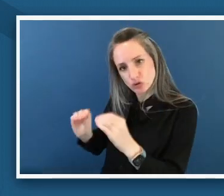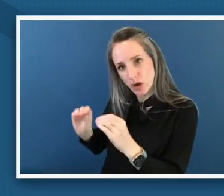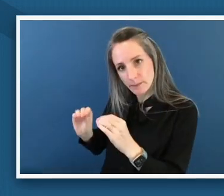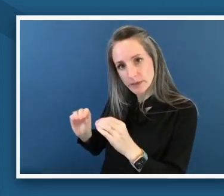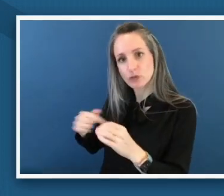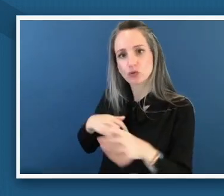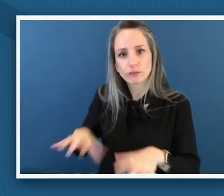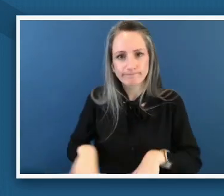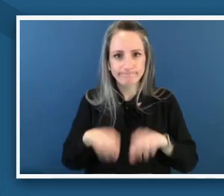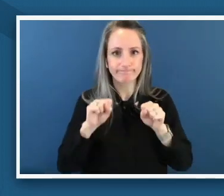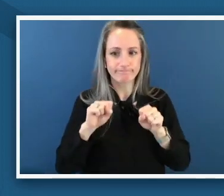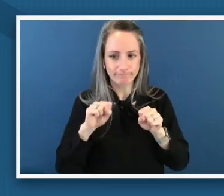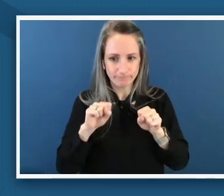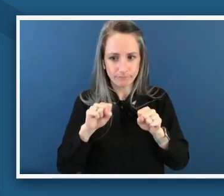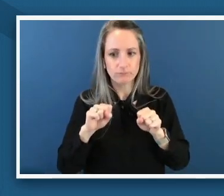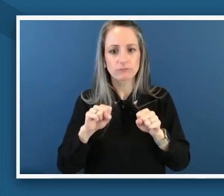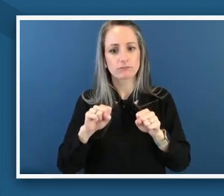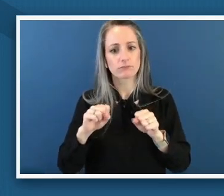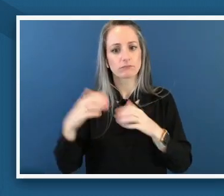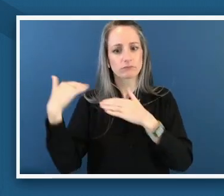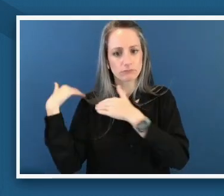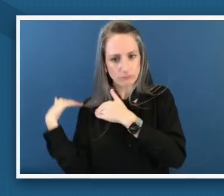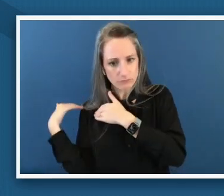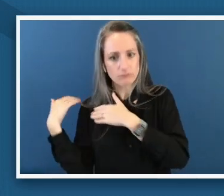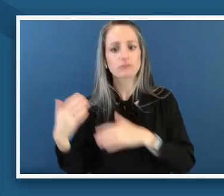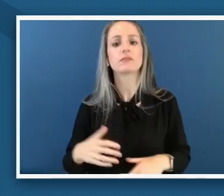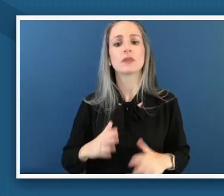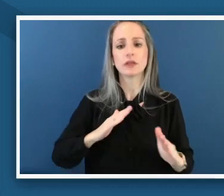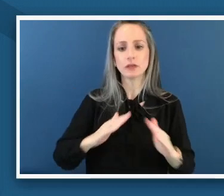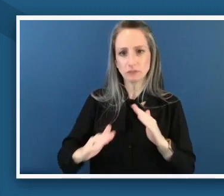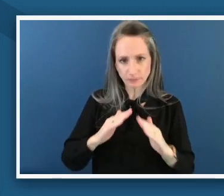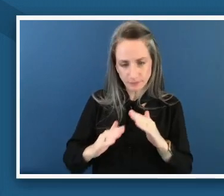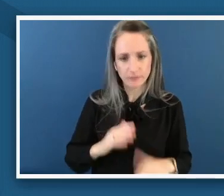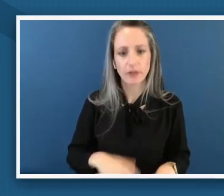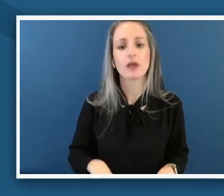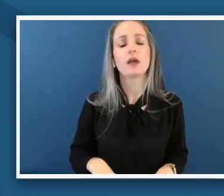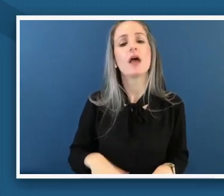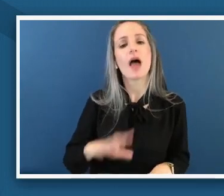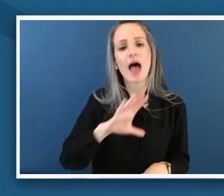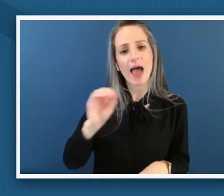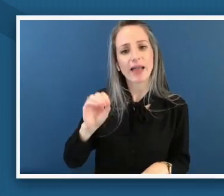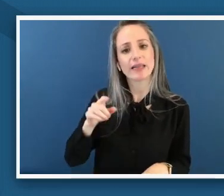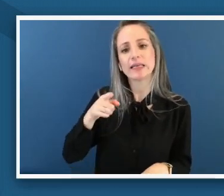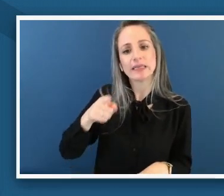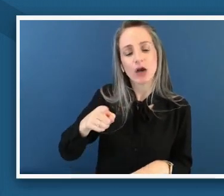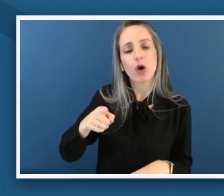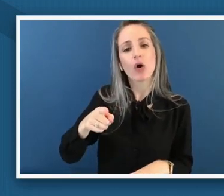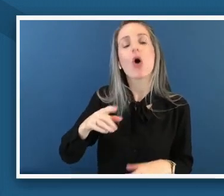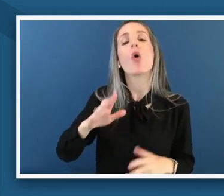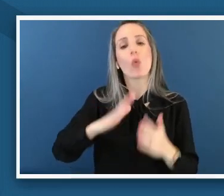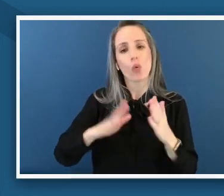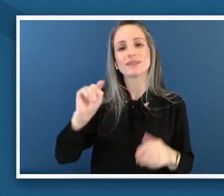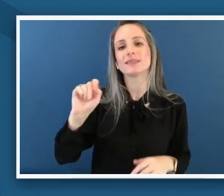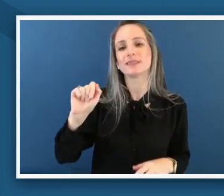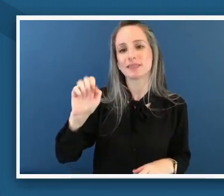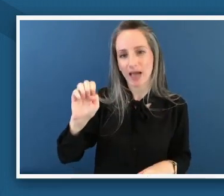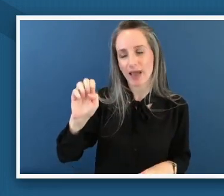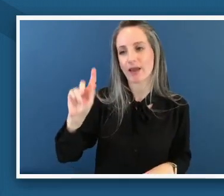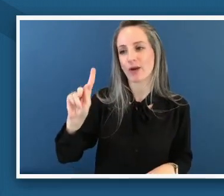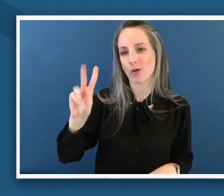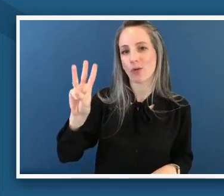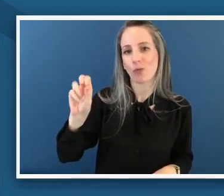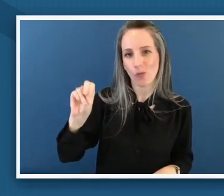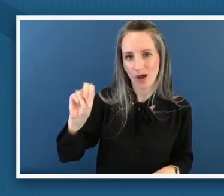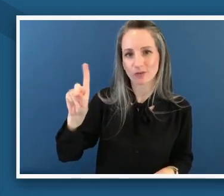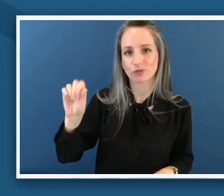father wasn't to defend me in life. His job was to teach me how to defend myself. So similarly, our students